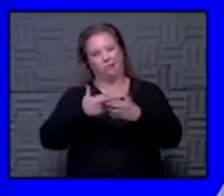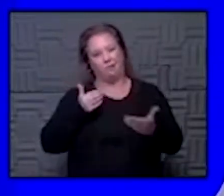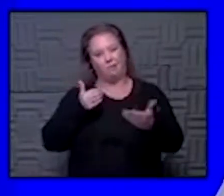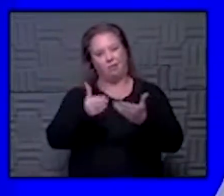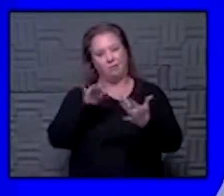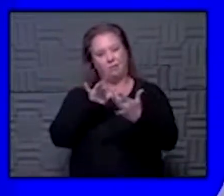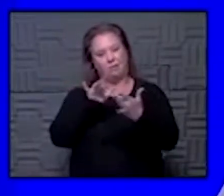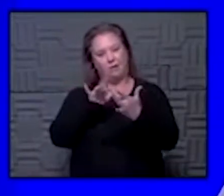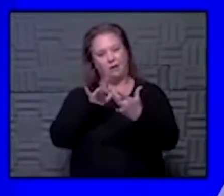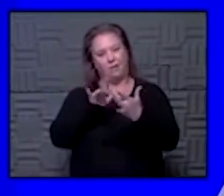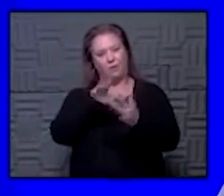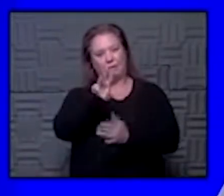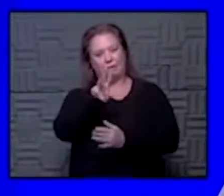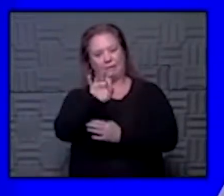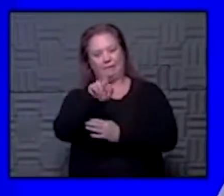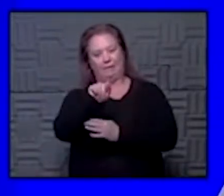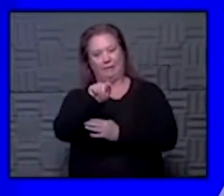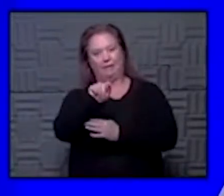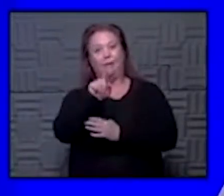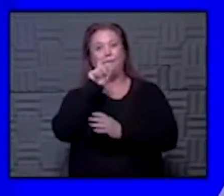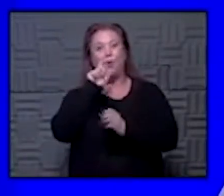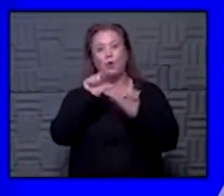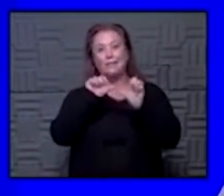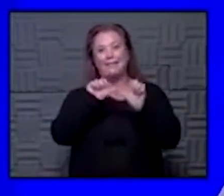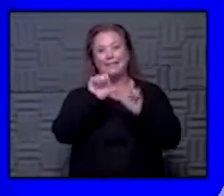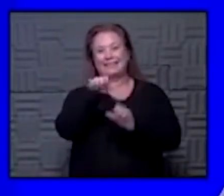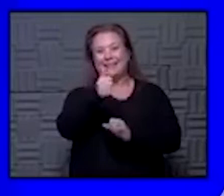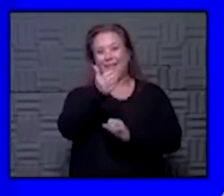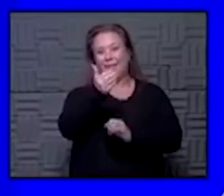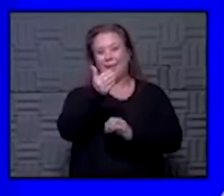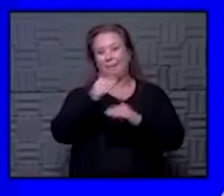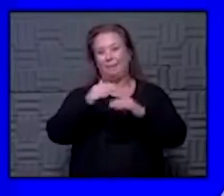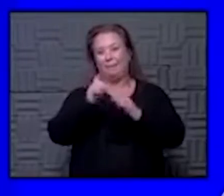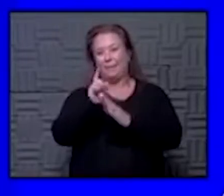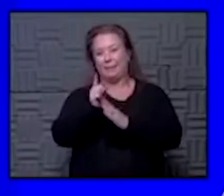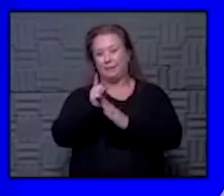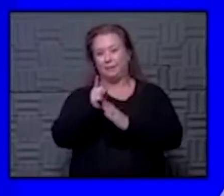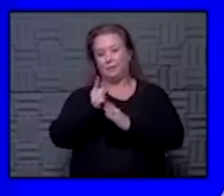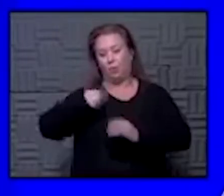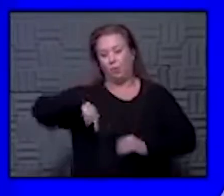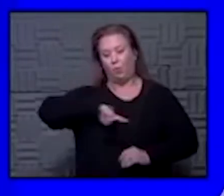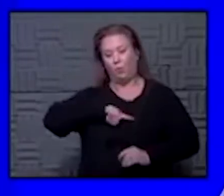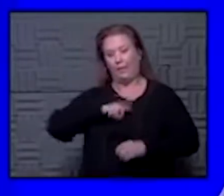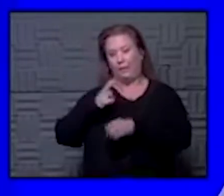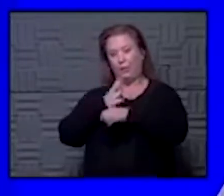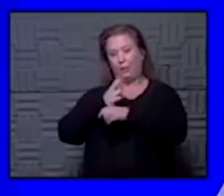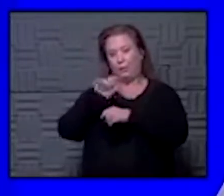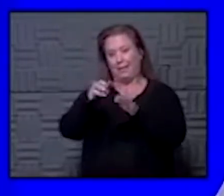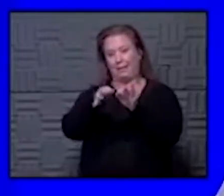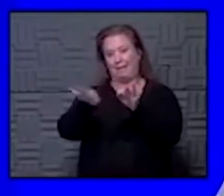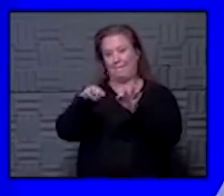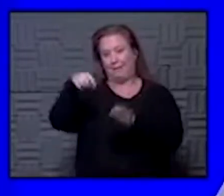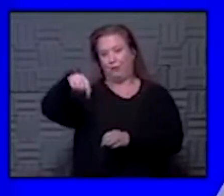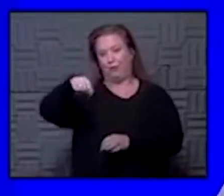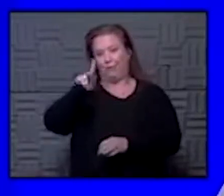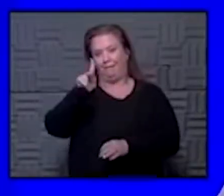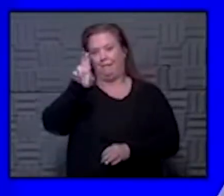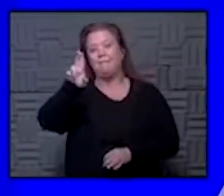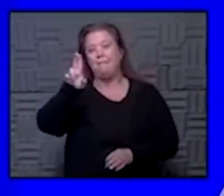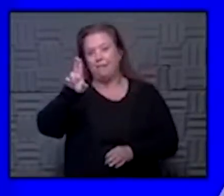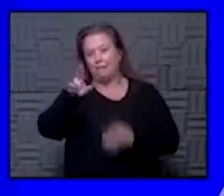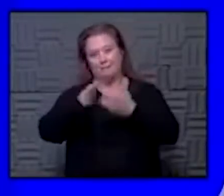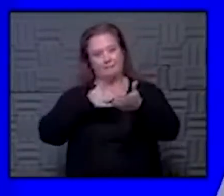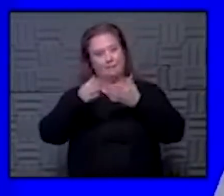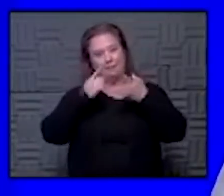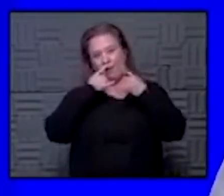contact if you were within 6 feet for 10 to 15 minutes or more. So we still use that definition here, and that is regardless of